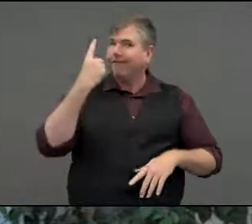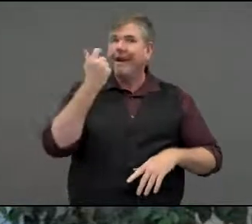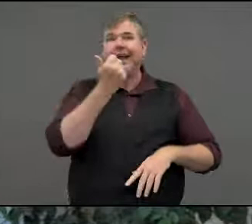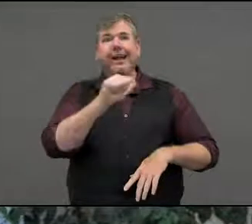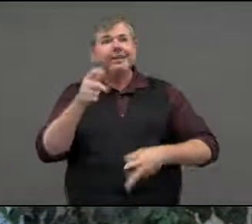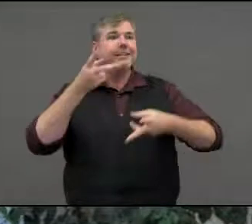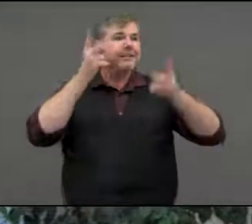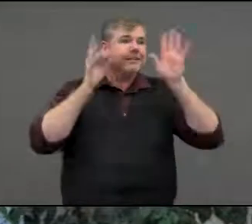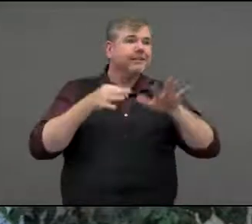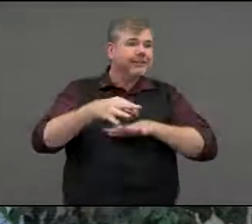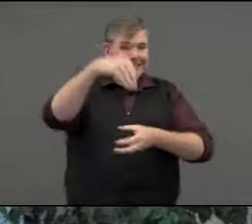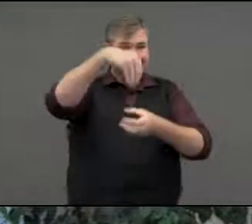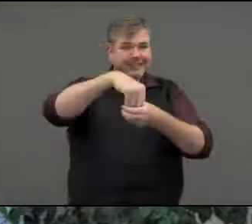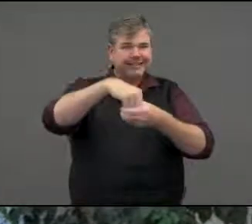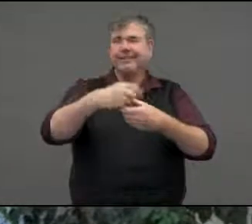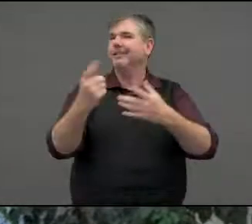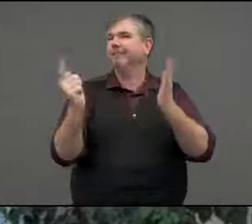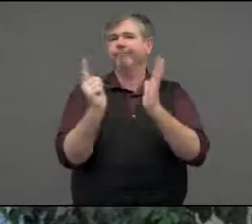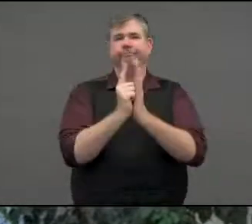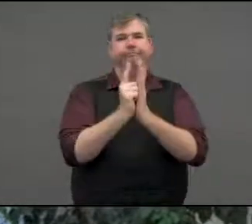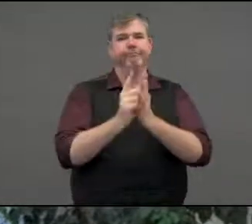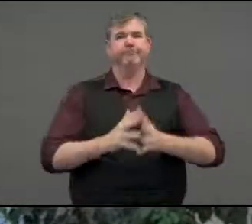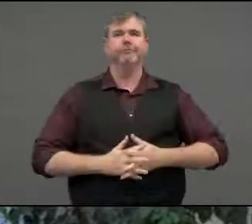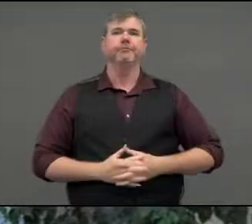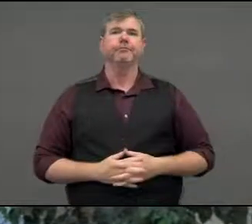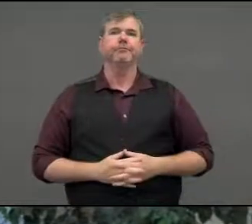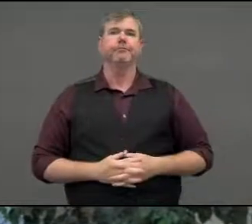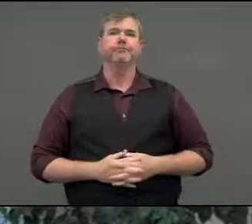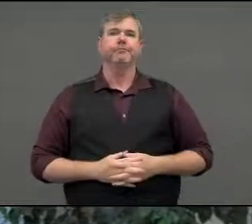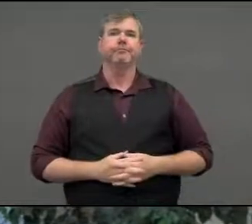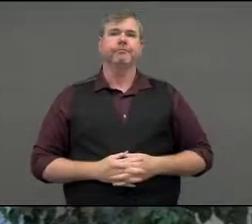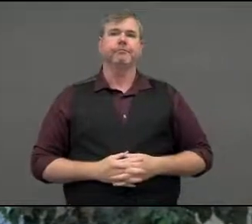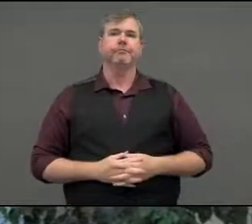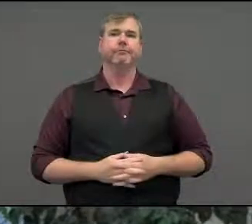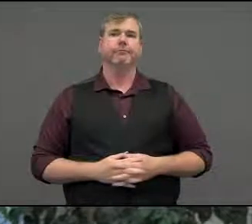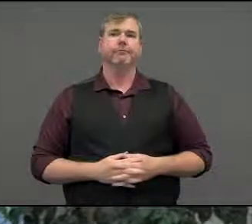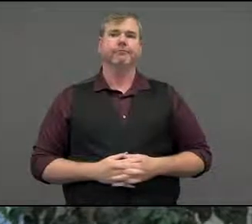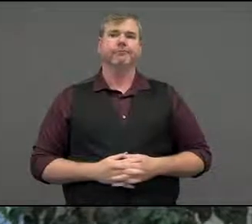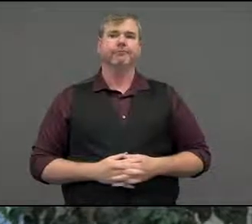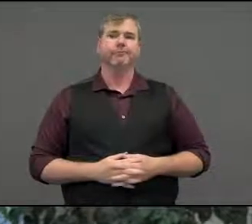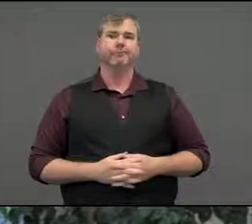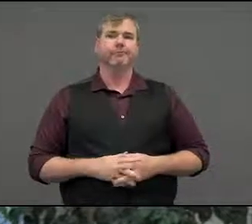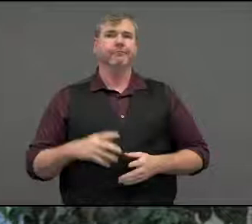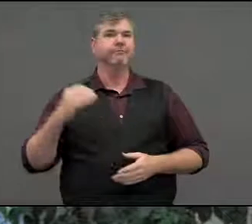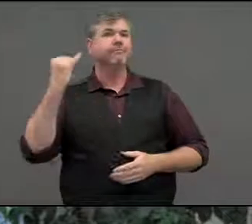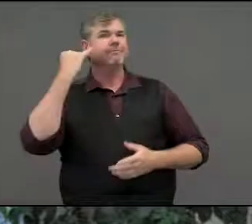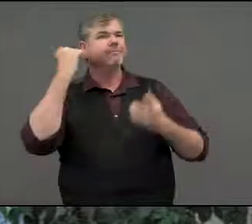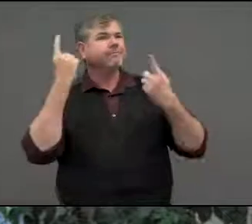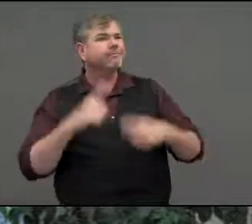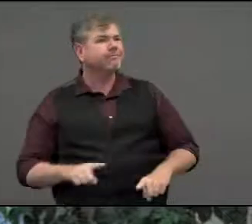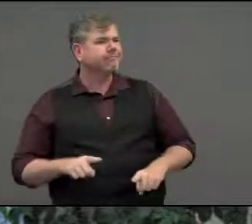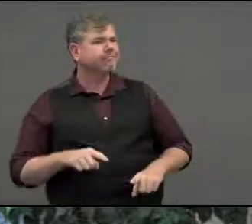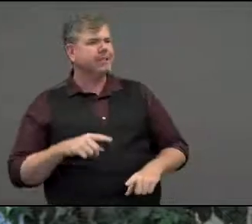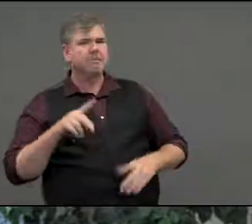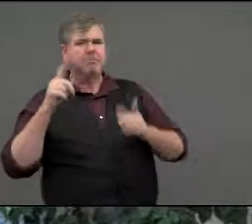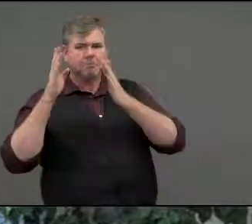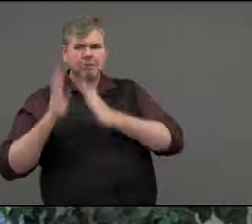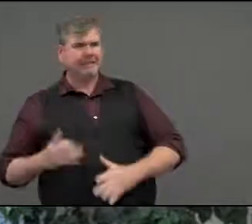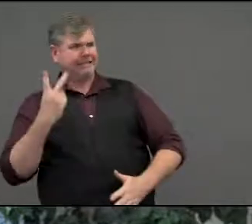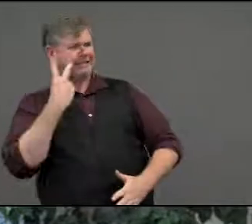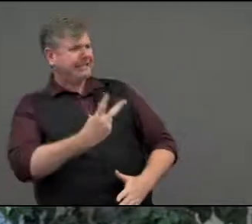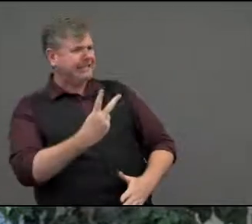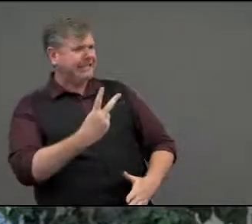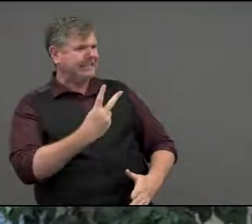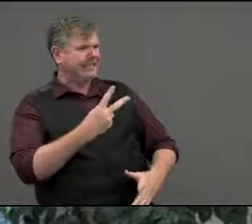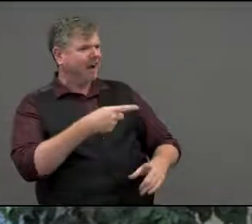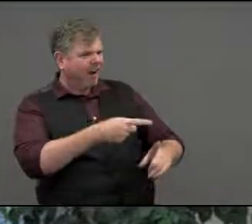How can someone file a complaint about a business, and where can an employee file a complaint about their employer?